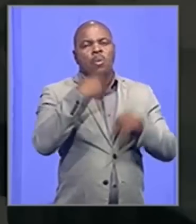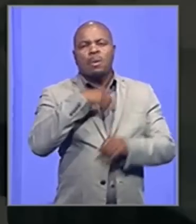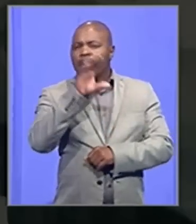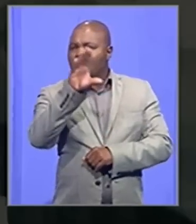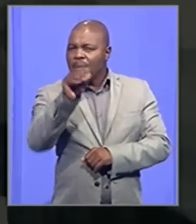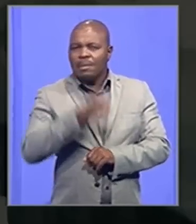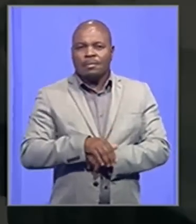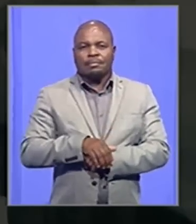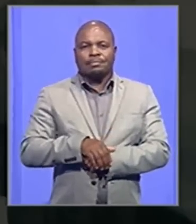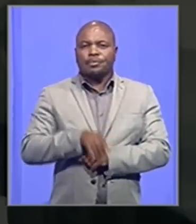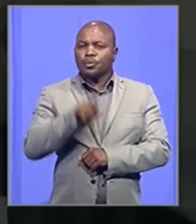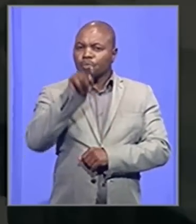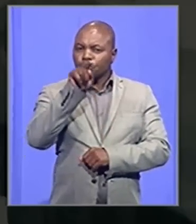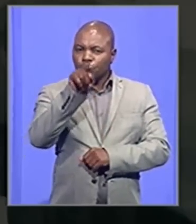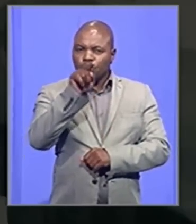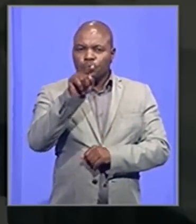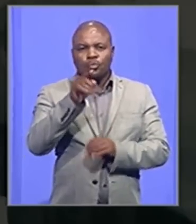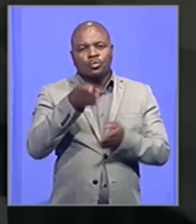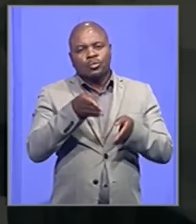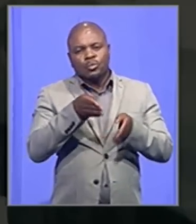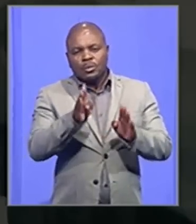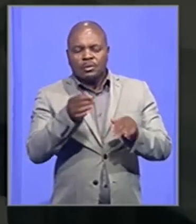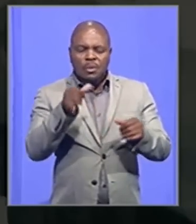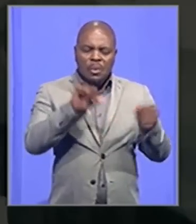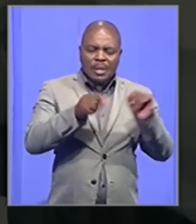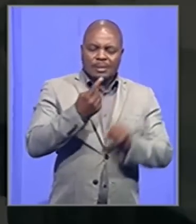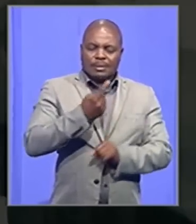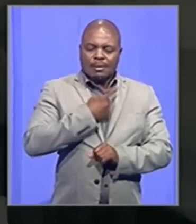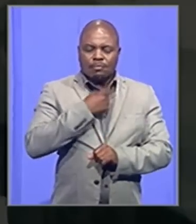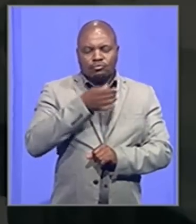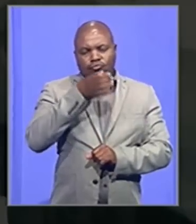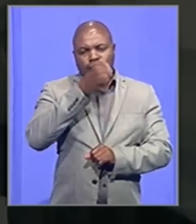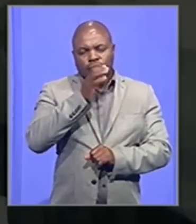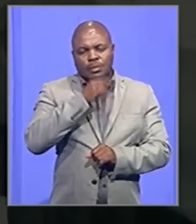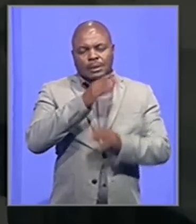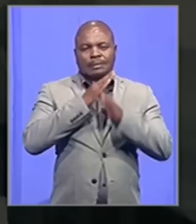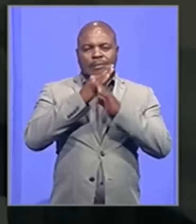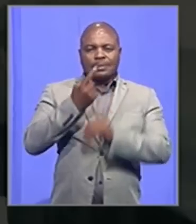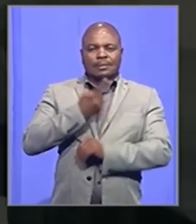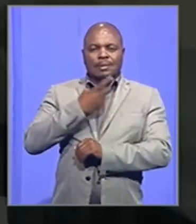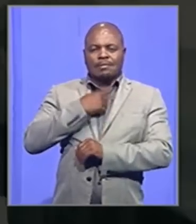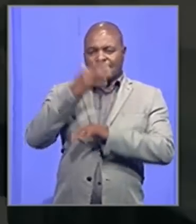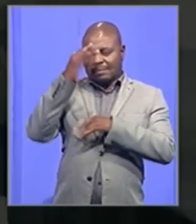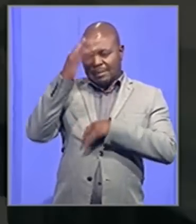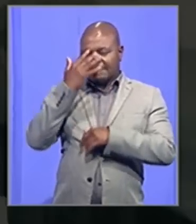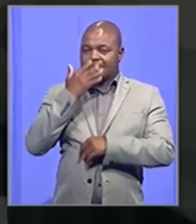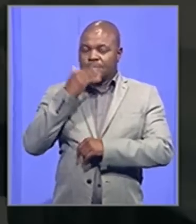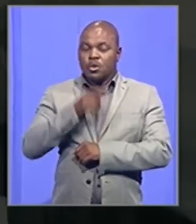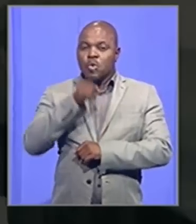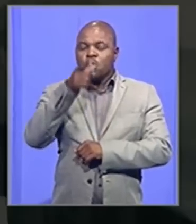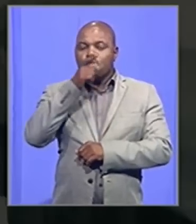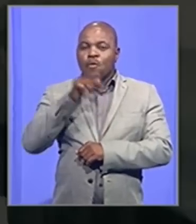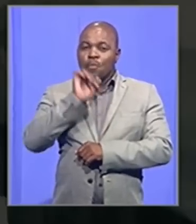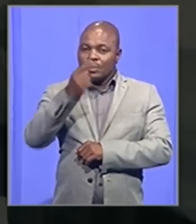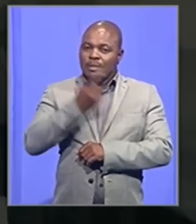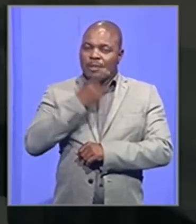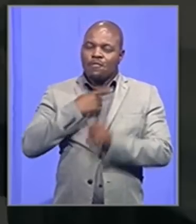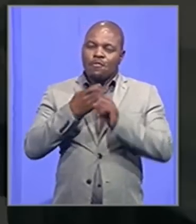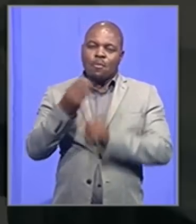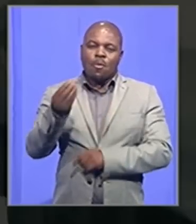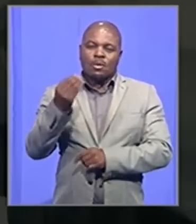ke mefuta e feng ya metswako e o e dirisang go itshireletsa kgatlhanong le bolwetse jono, mme o tsibogile jana mo